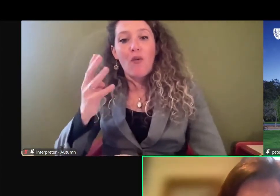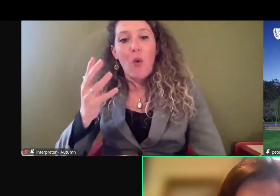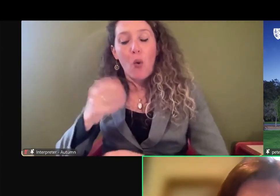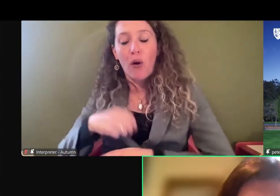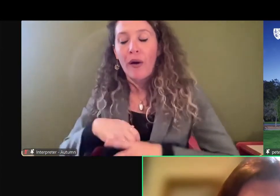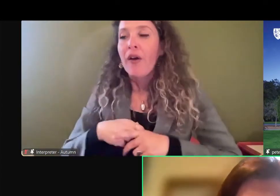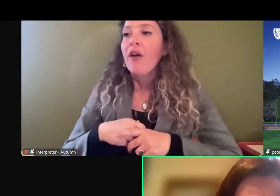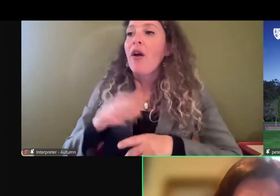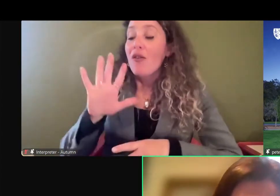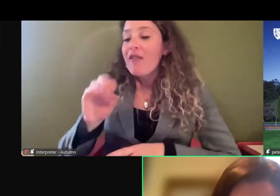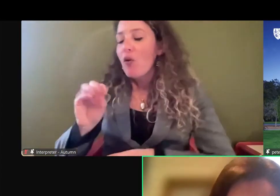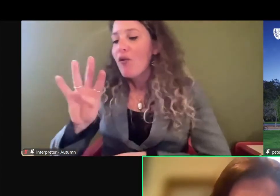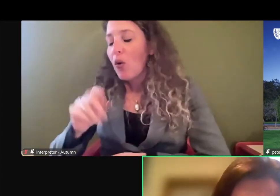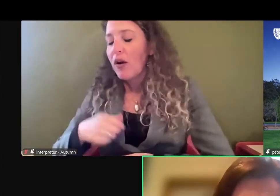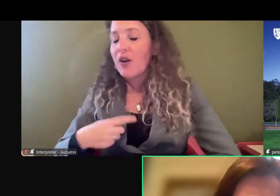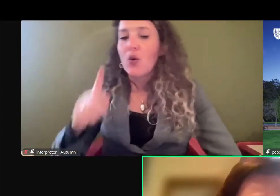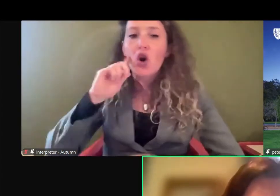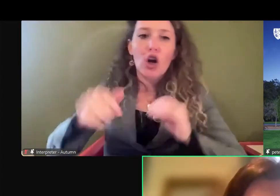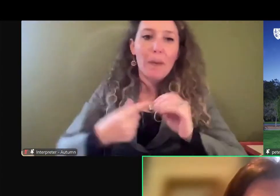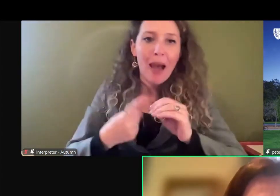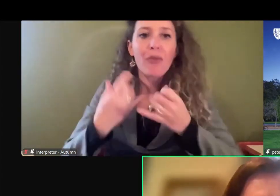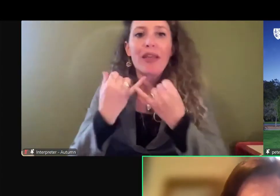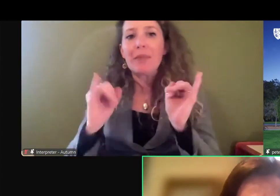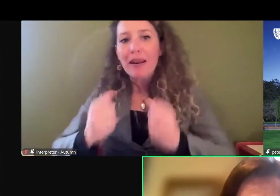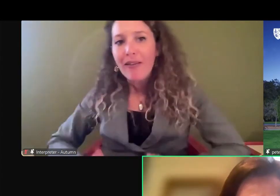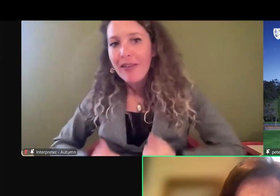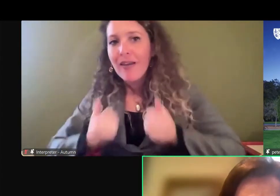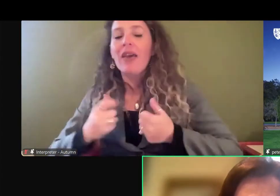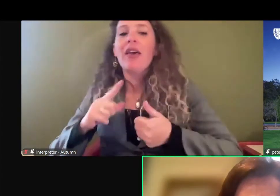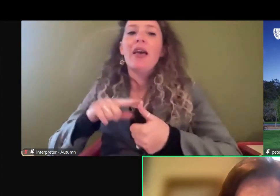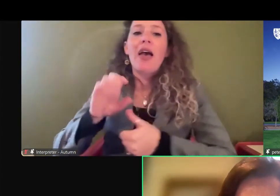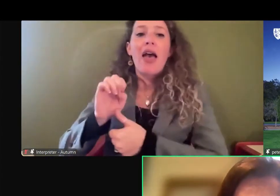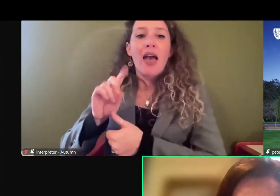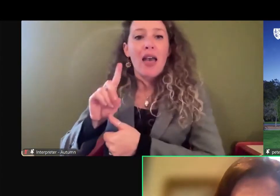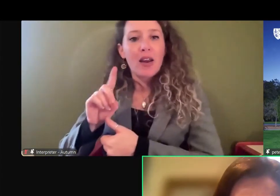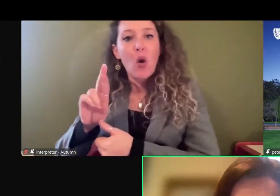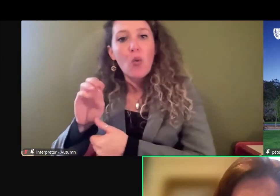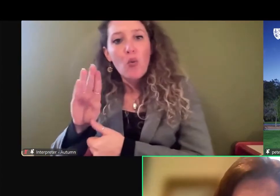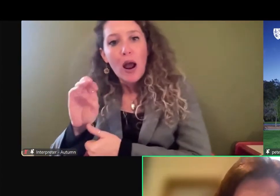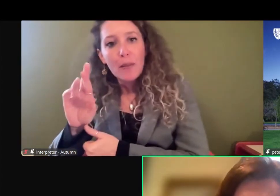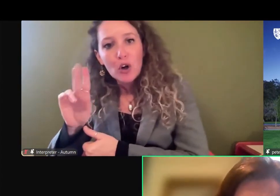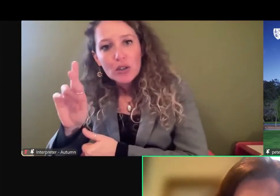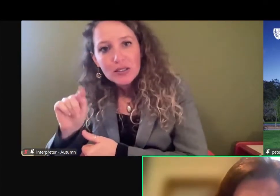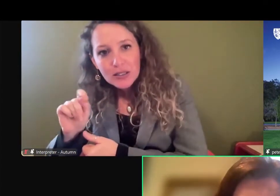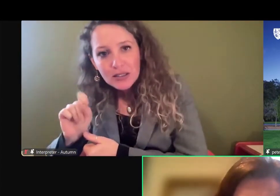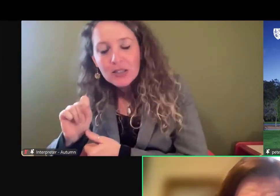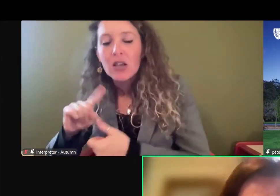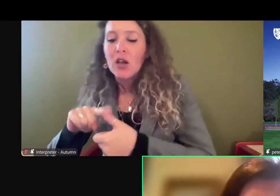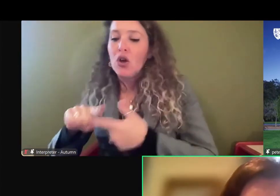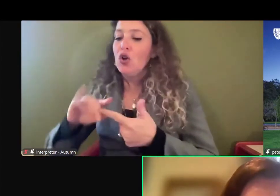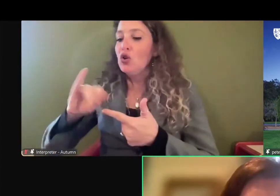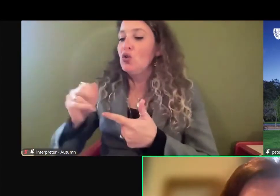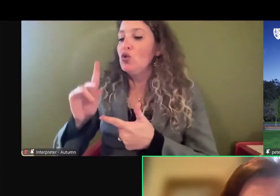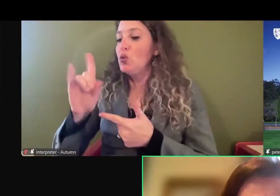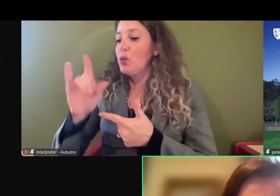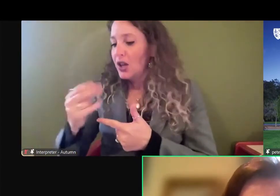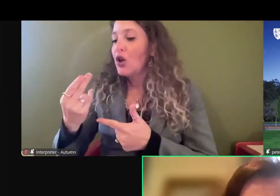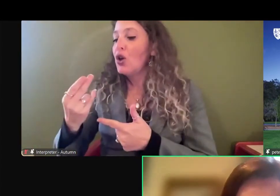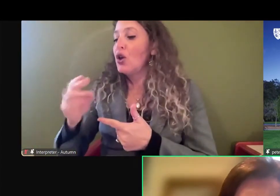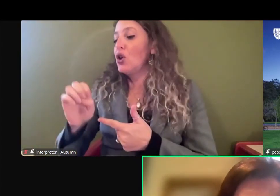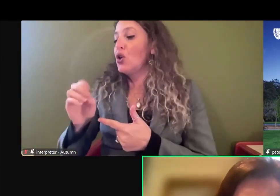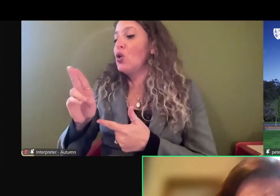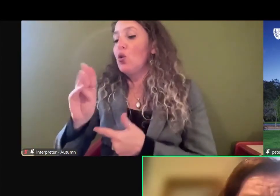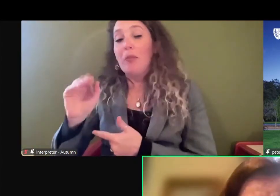movement, will have heard about Ed Roberts and Judy Heumann, and those pioneers